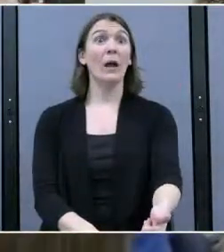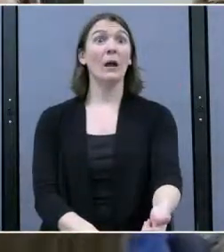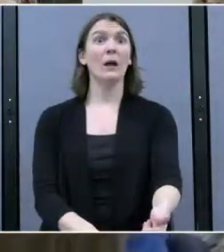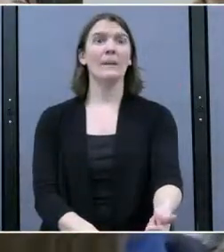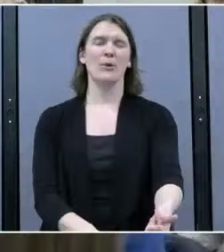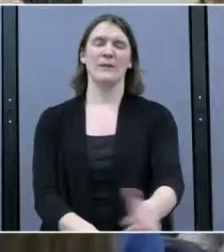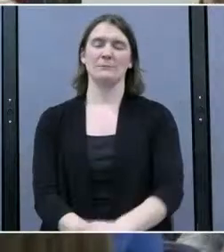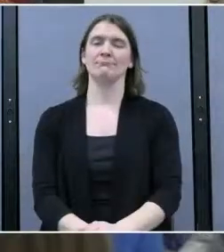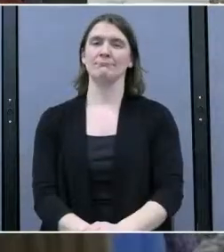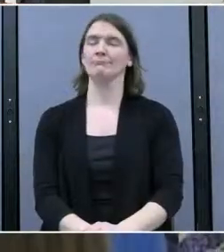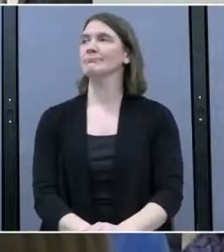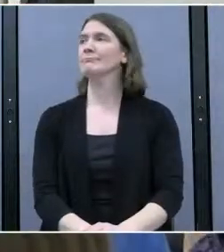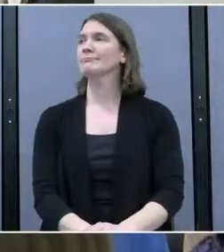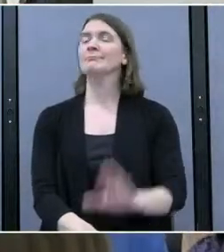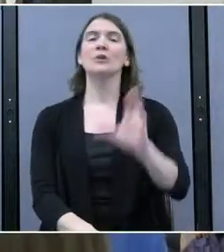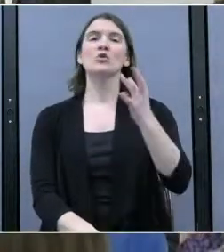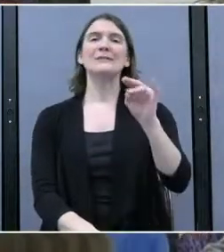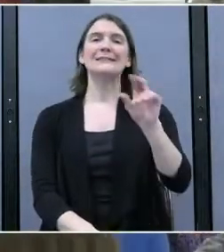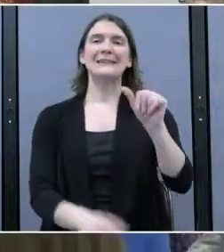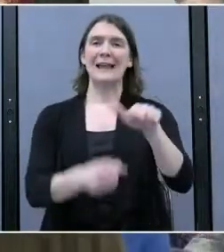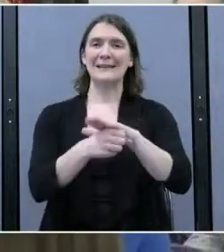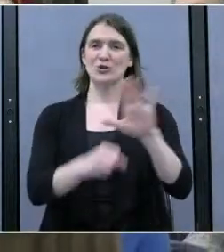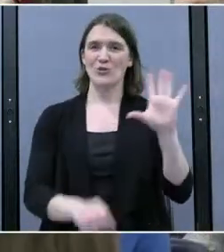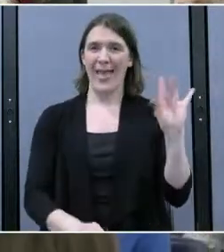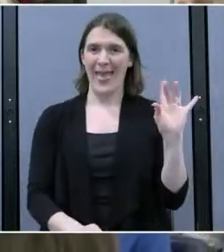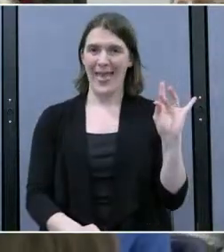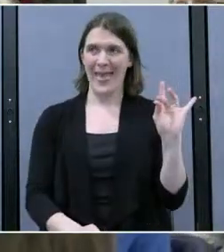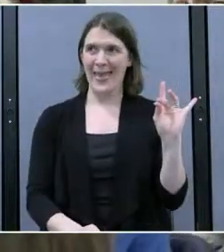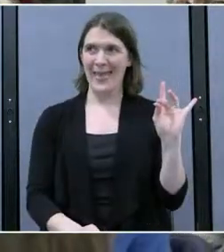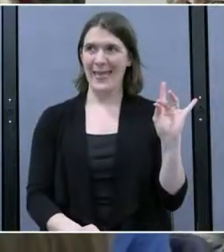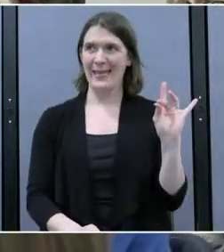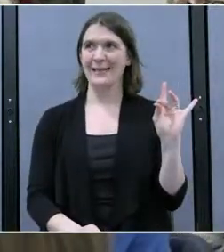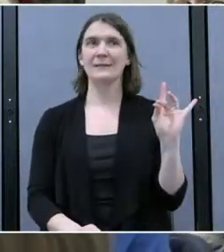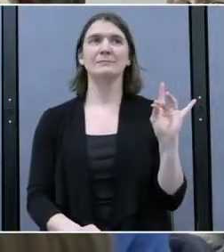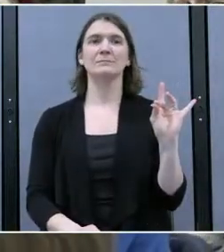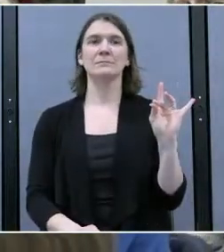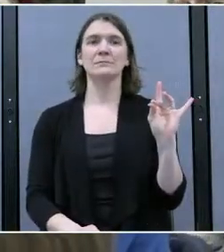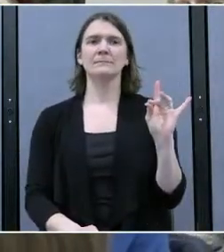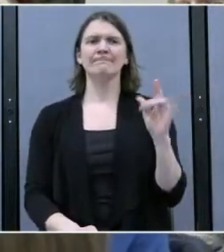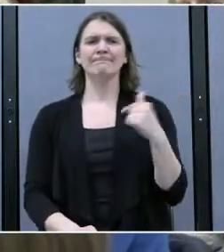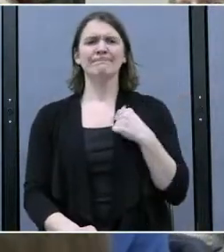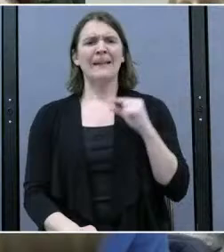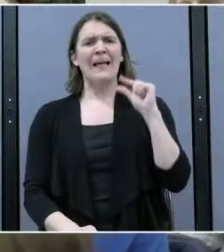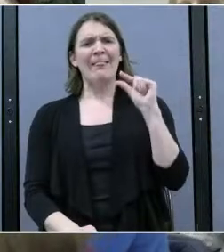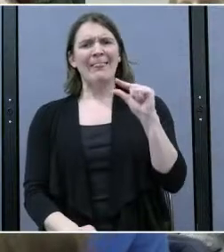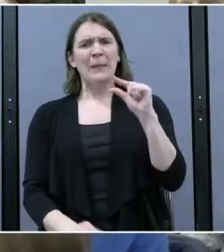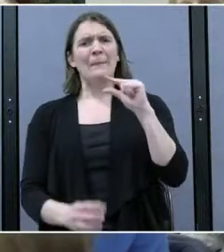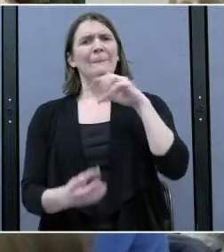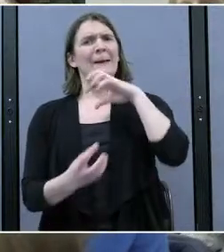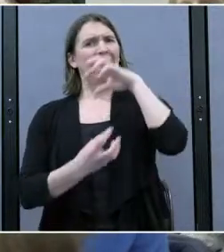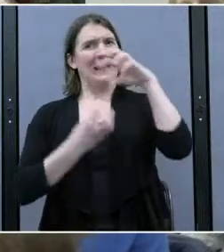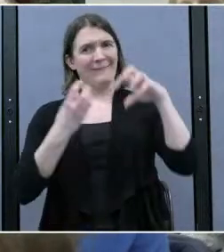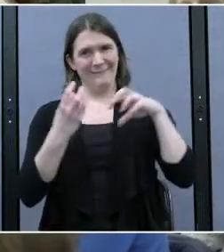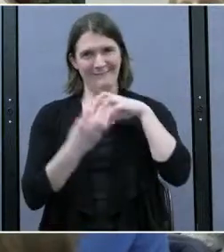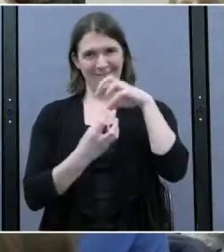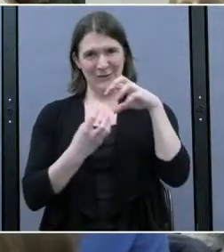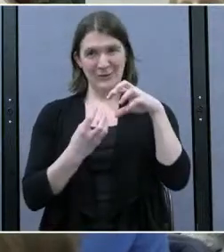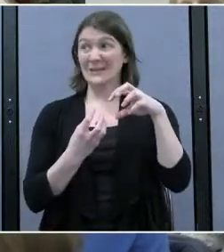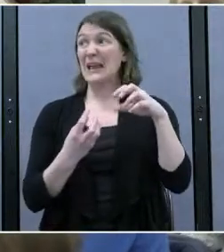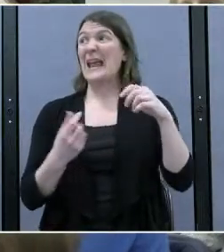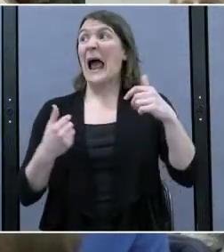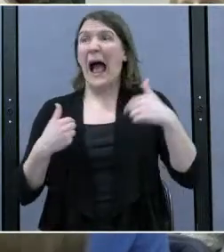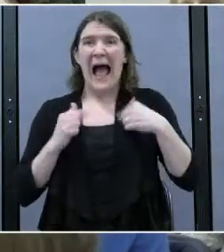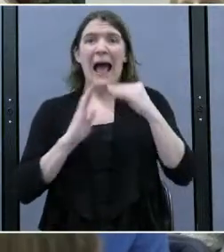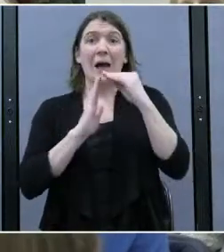Christina Cheyenne, District 8. So I'm getting a little confused, and I worked on